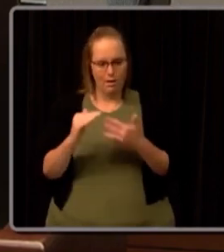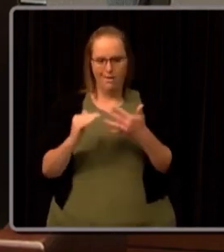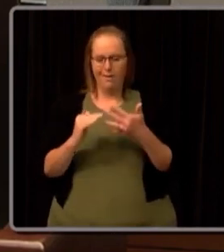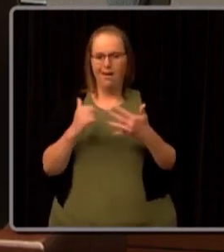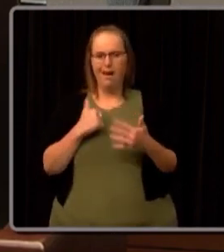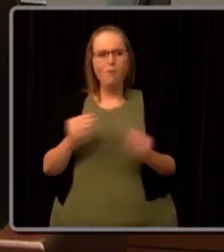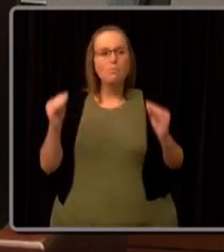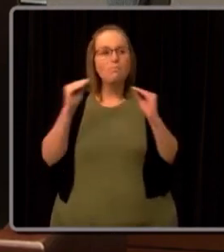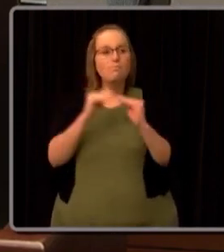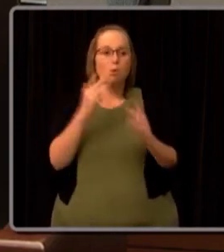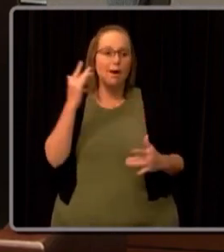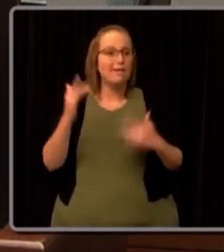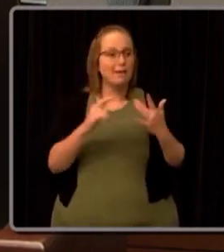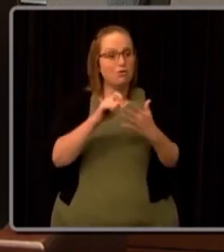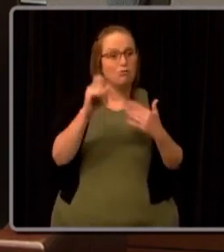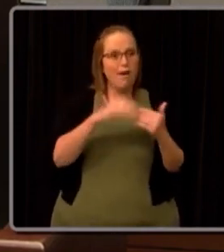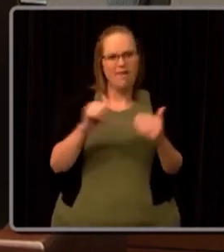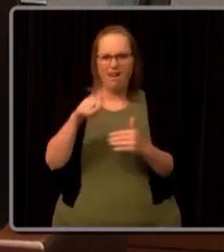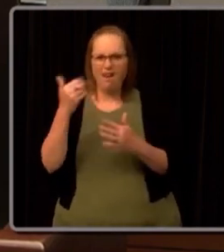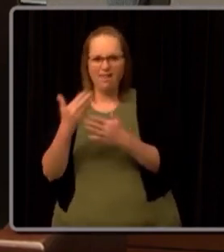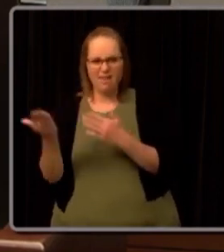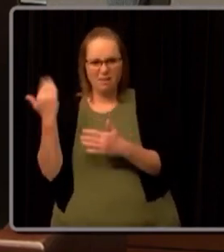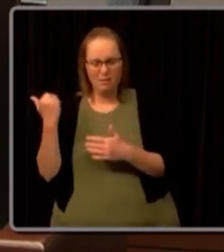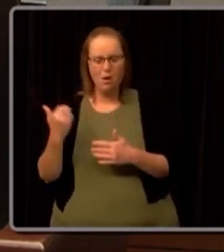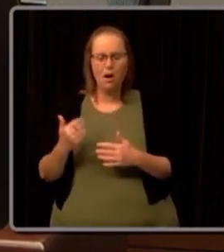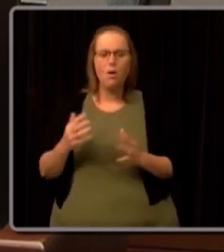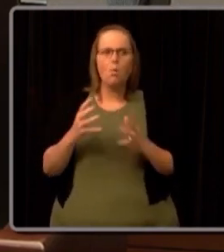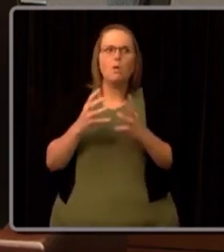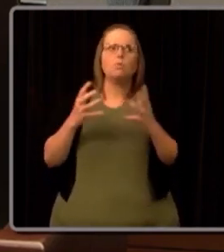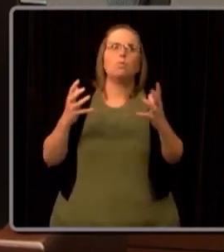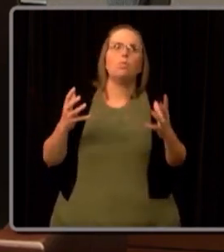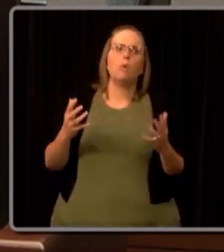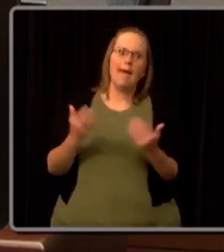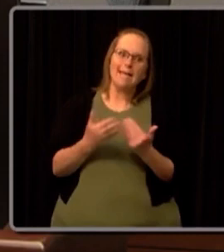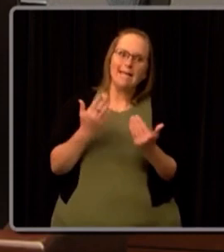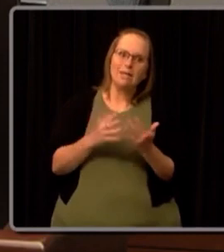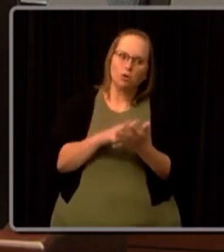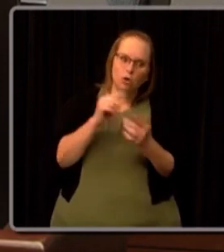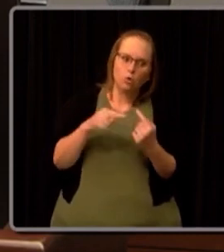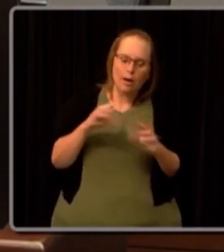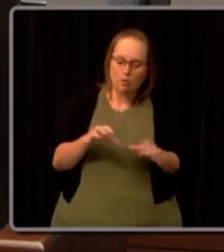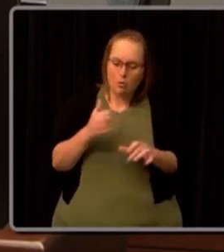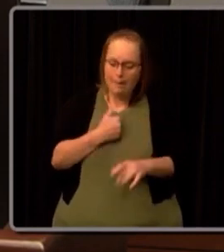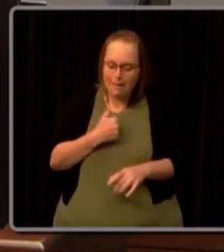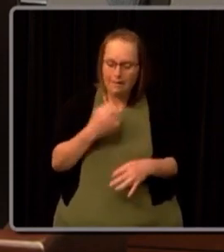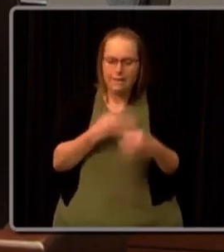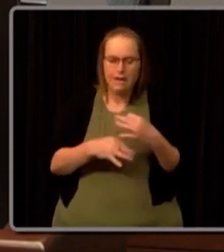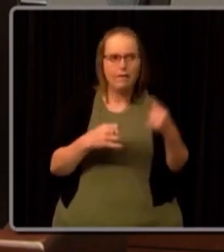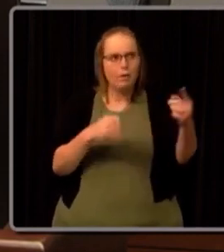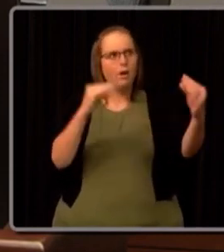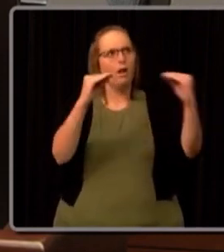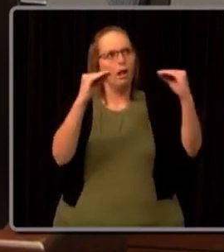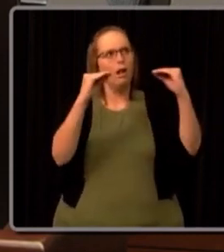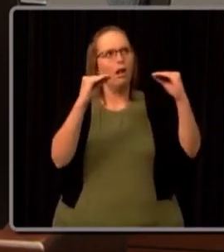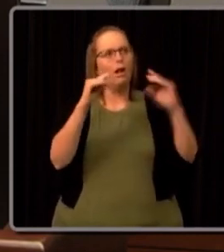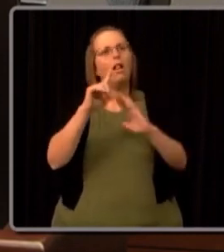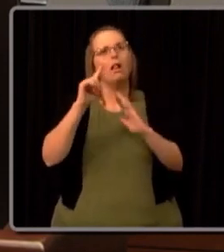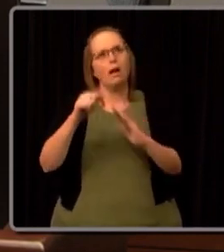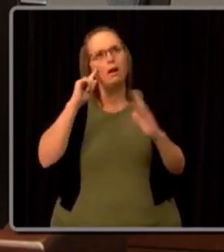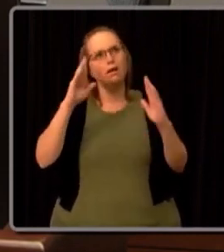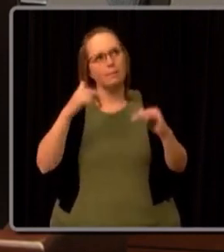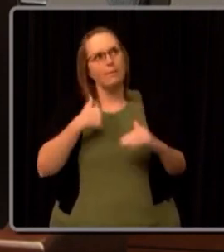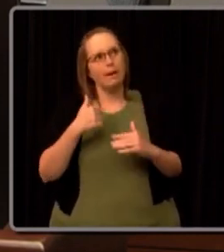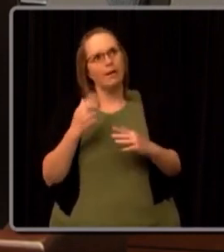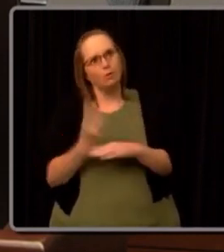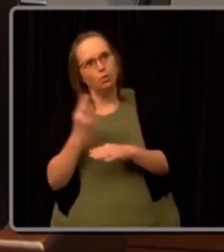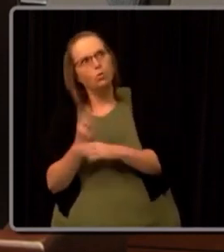than the other things I have done in the past. It was way easier to learn when you do it yourself, rather than being taught what to do and then later being expected to